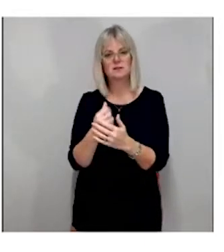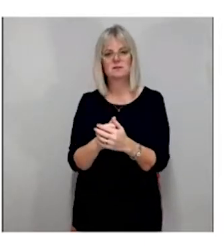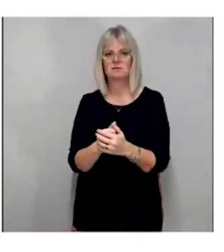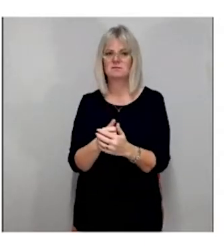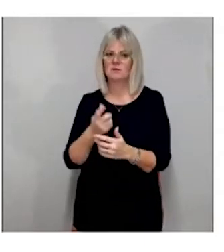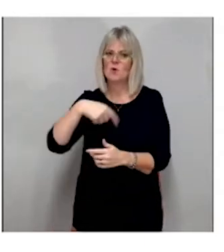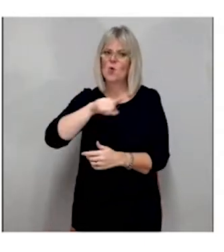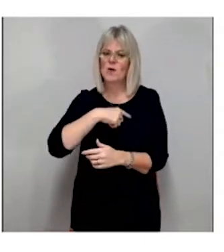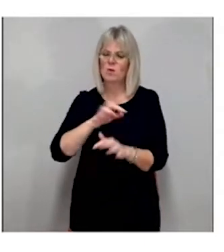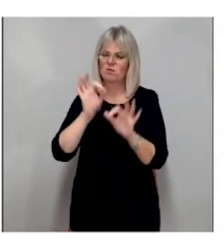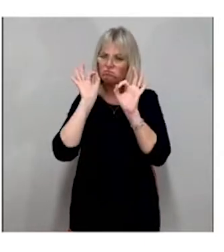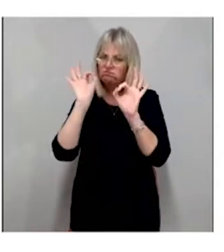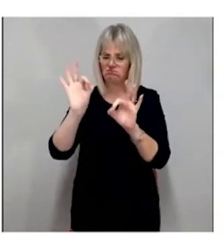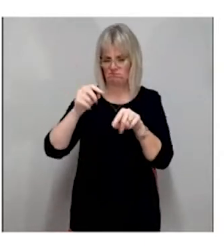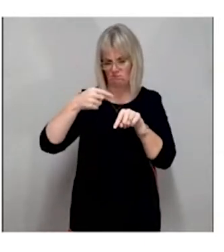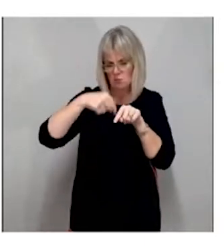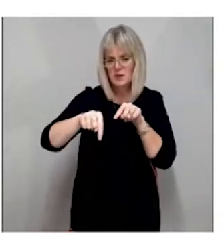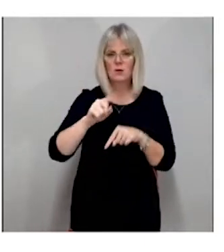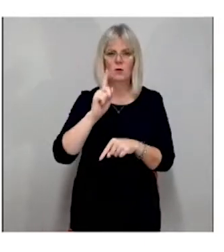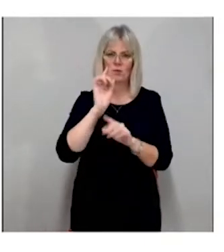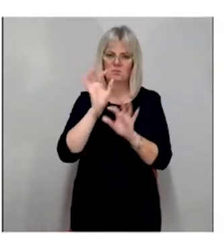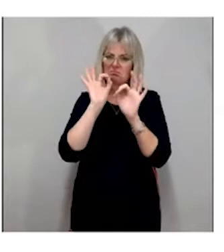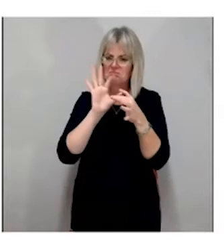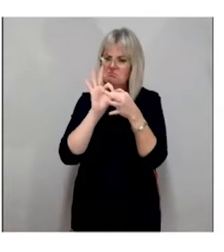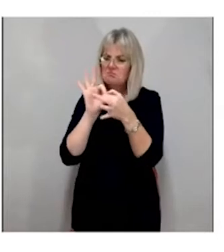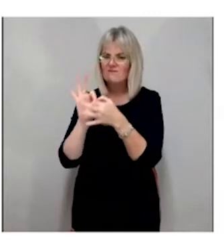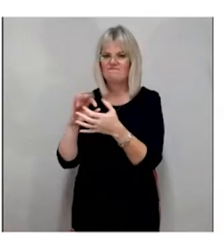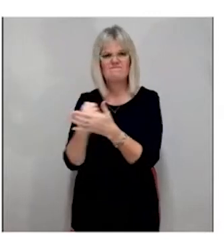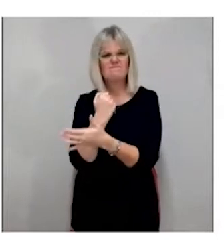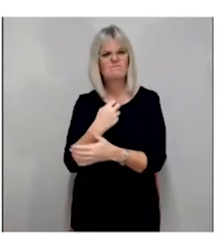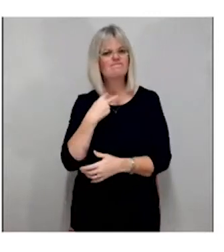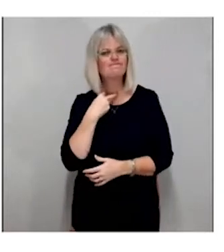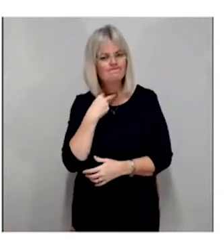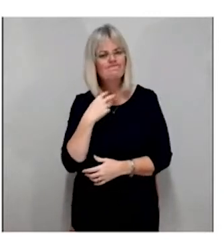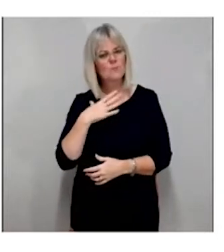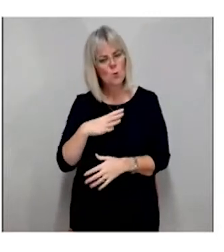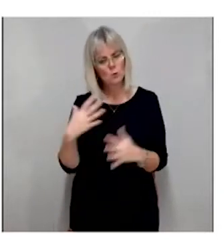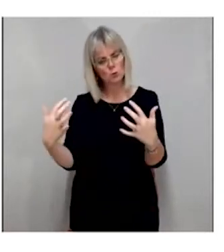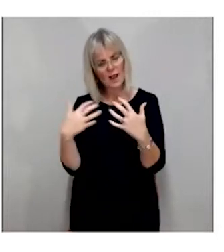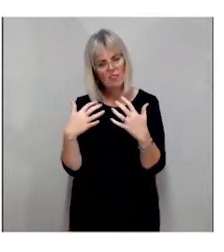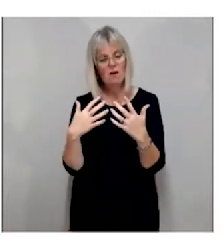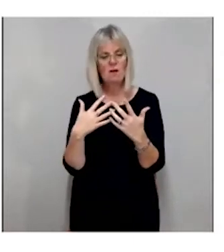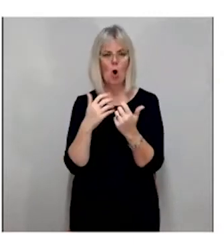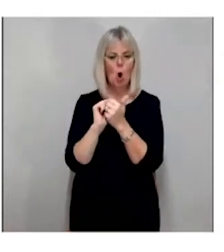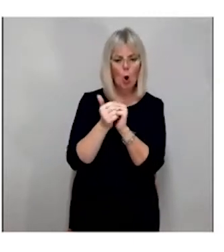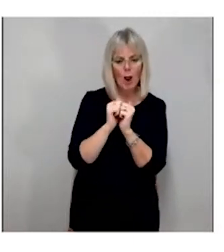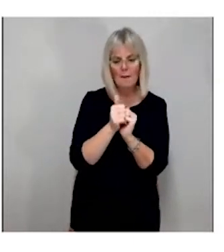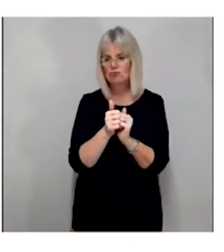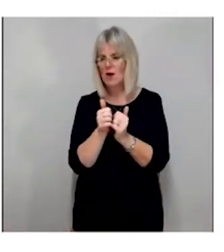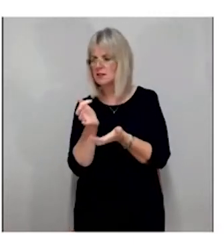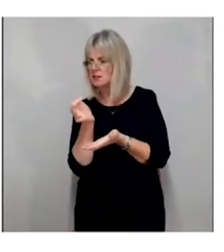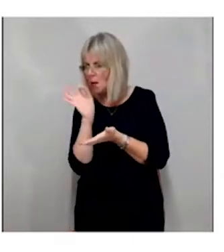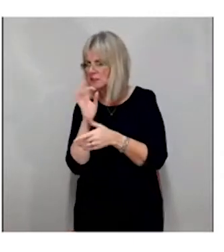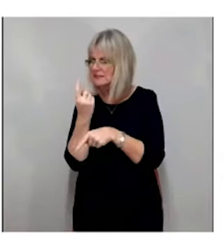together. And although I wish we could all be together in person, collaborating, having a cuppa, I wish I could